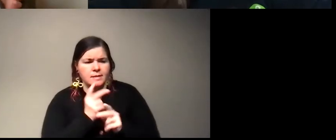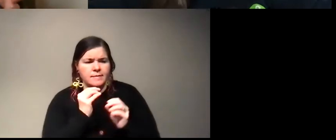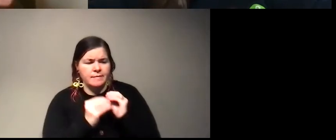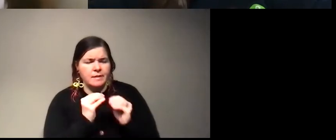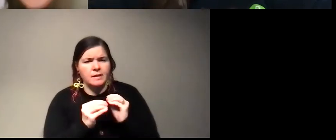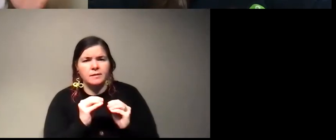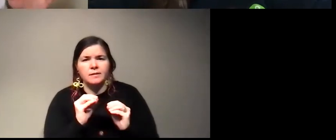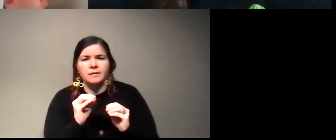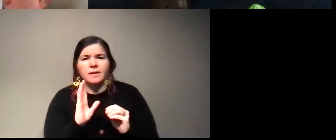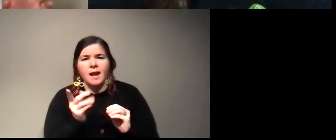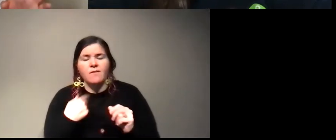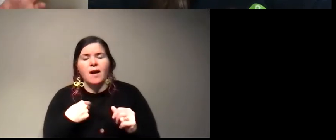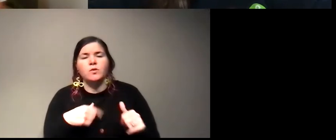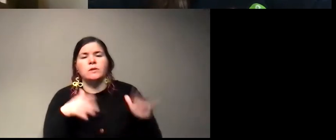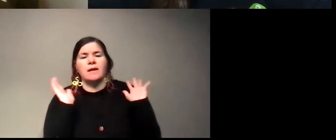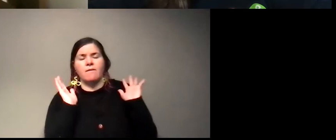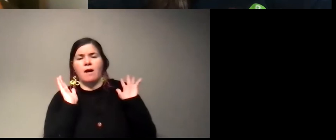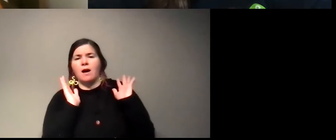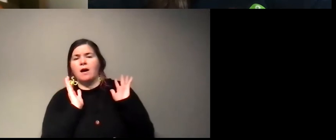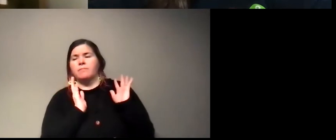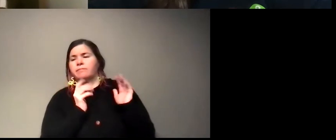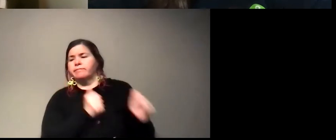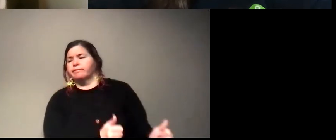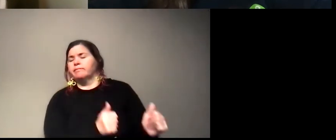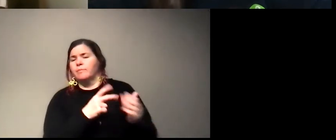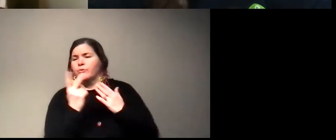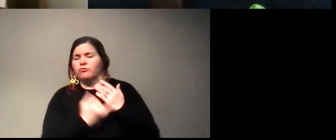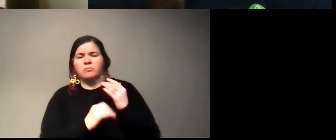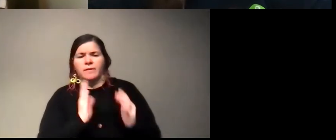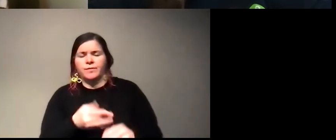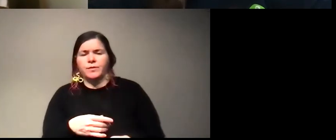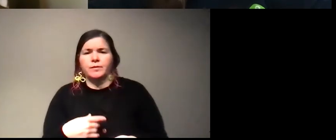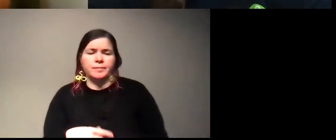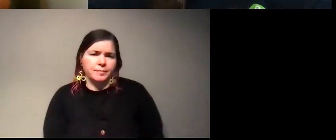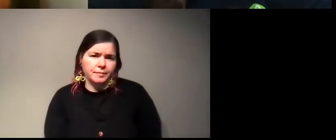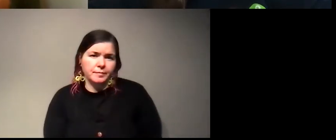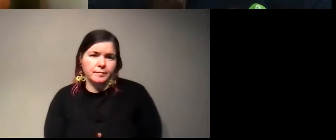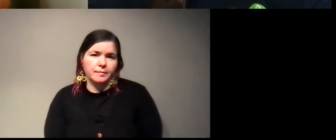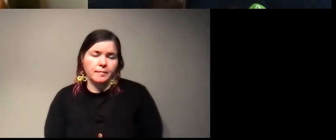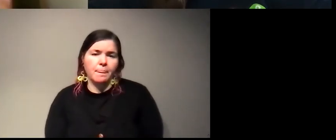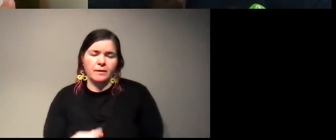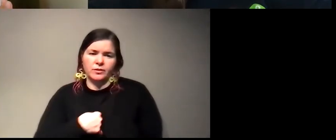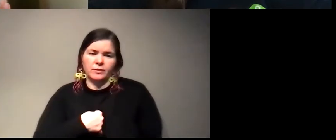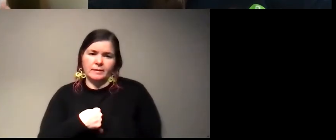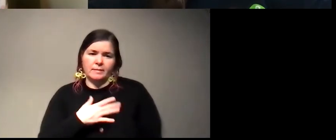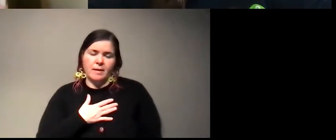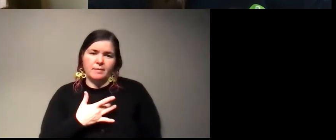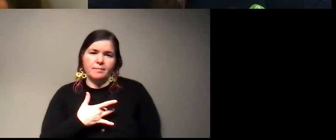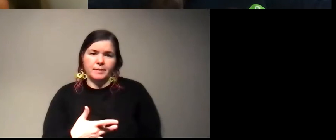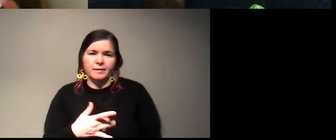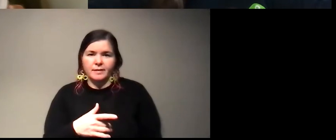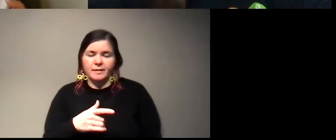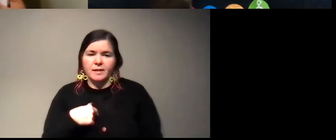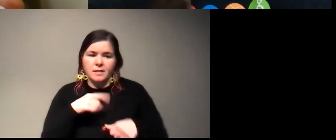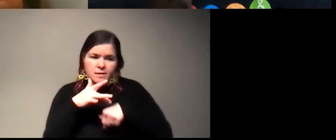never had to abandon a project fully because it just wasn't working. But that just says more about me and how I don't let things